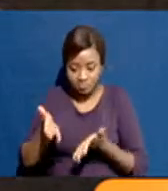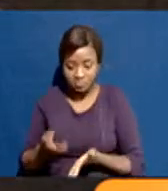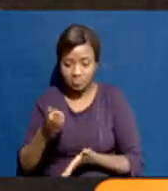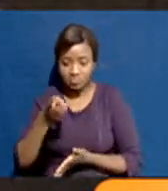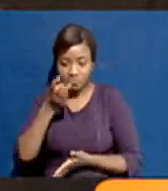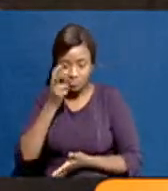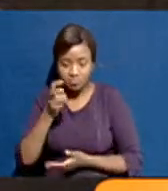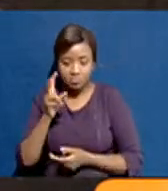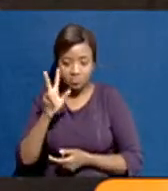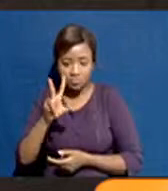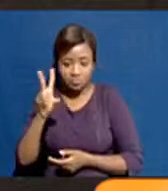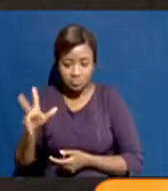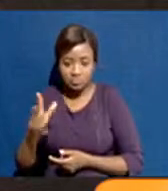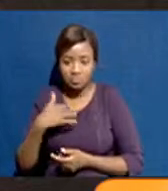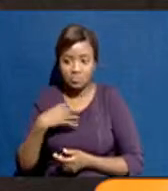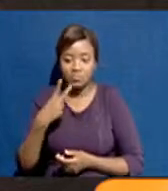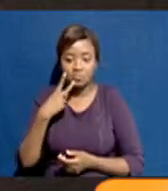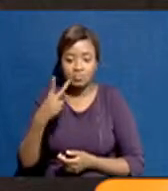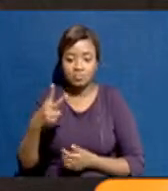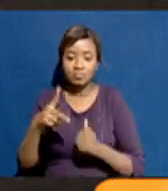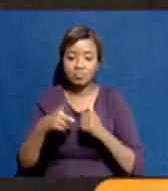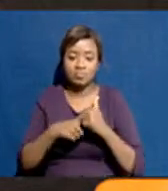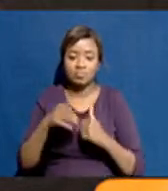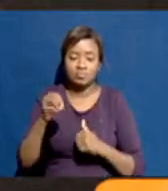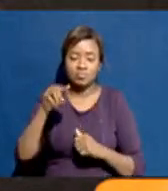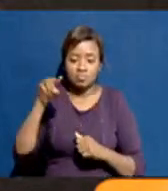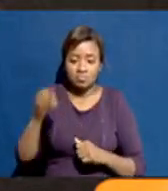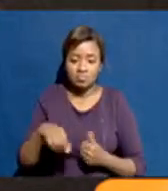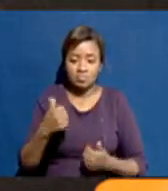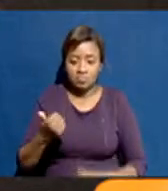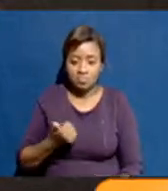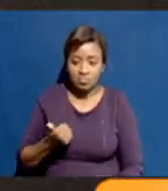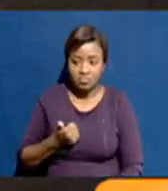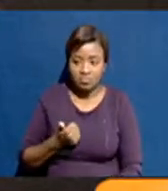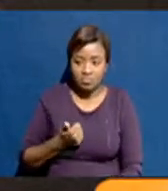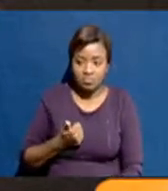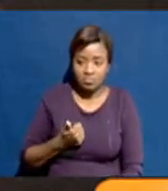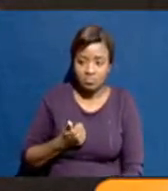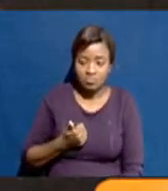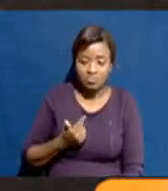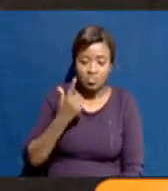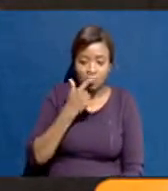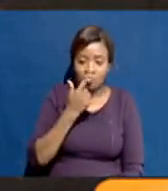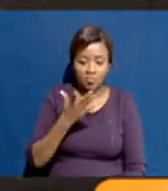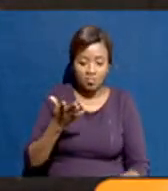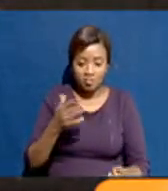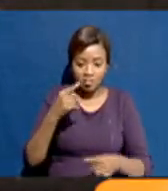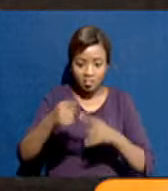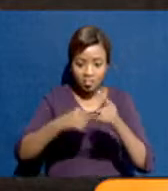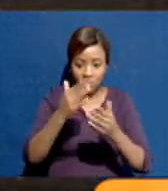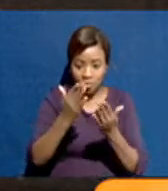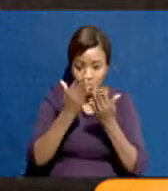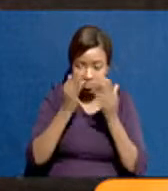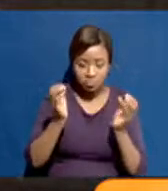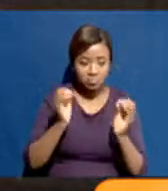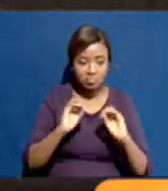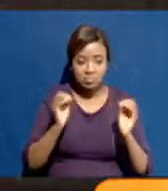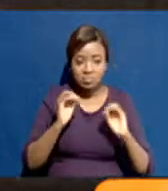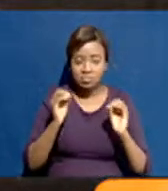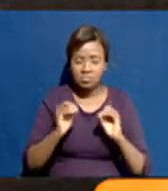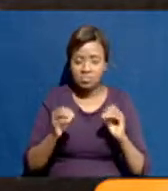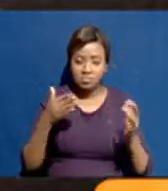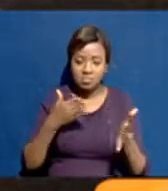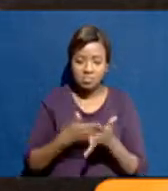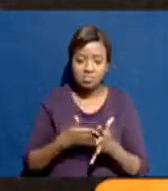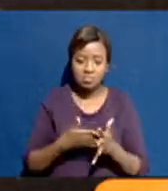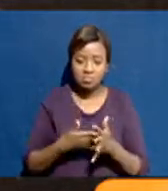we have 260,000 girls whose education has just been disrupted by what we then